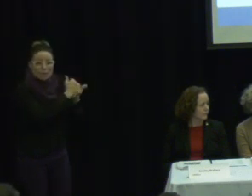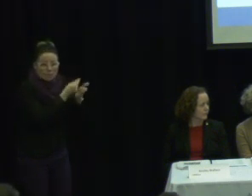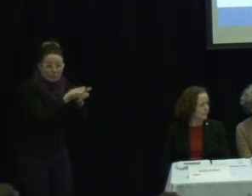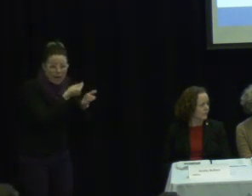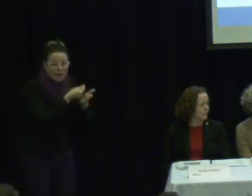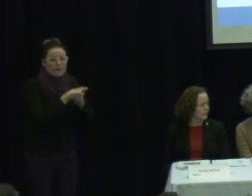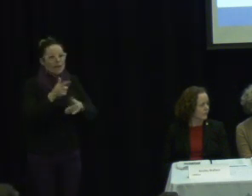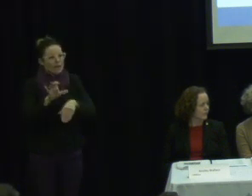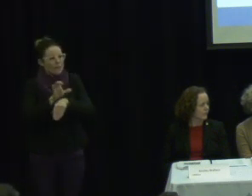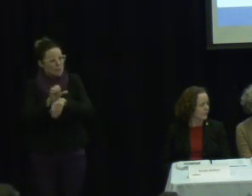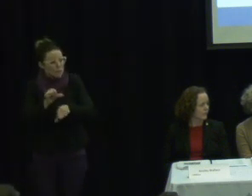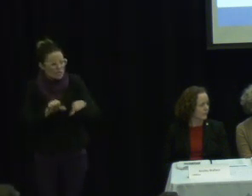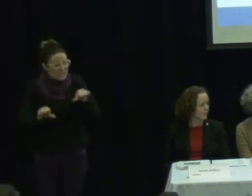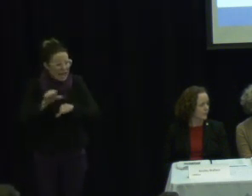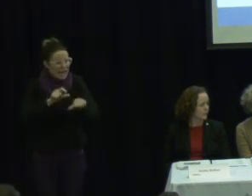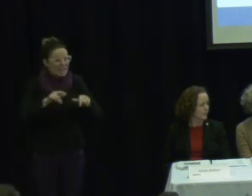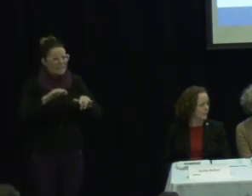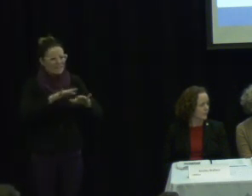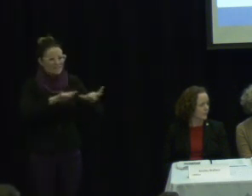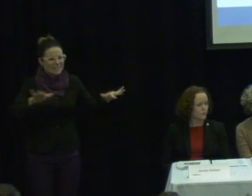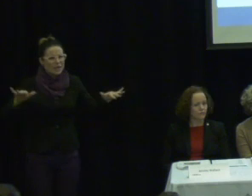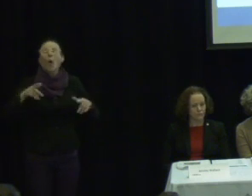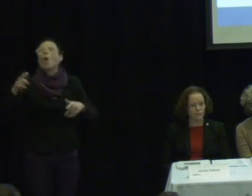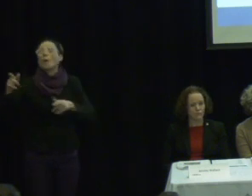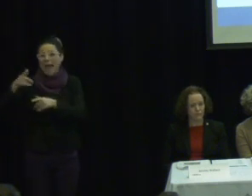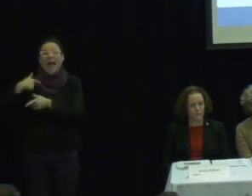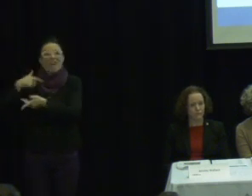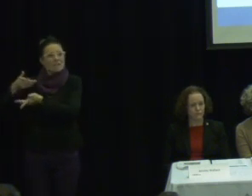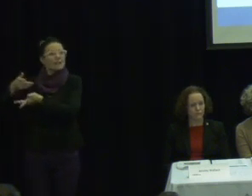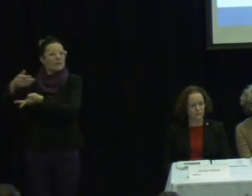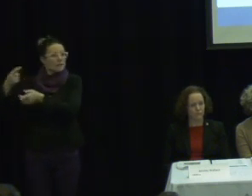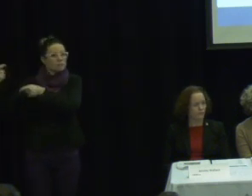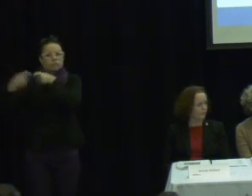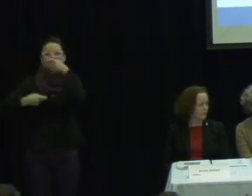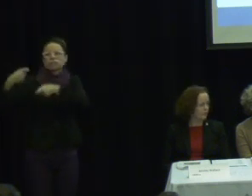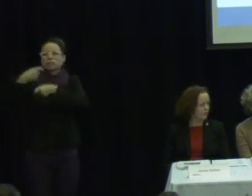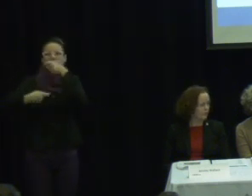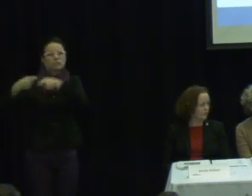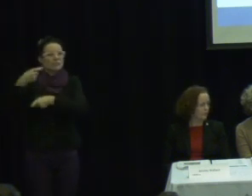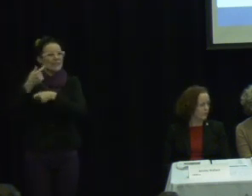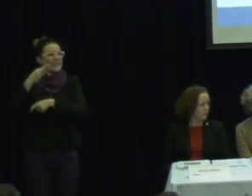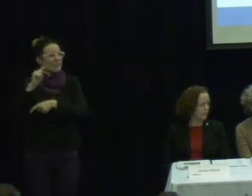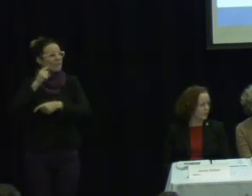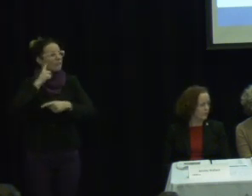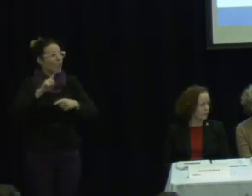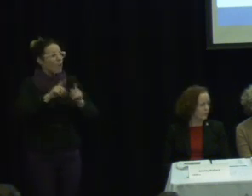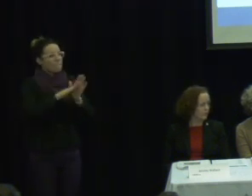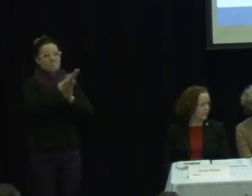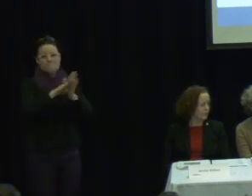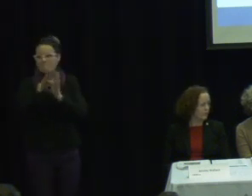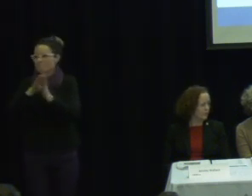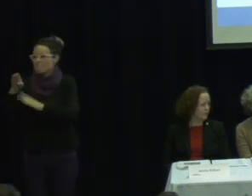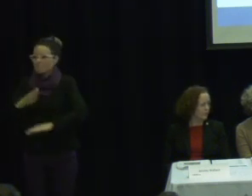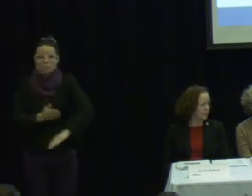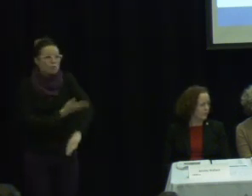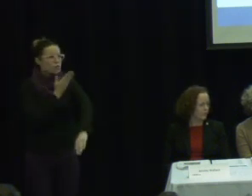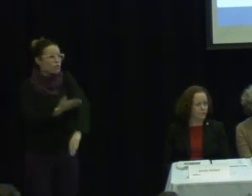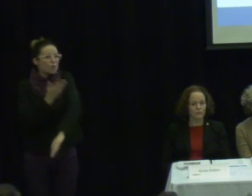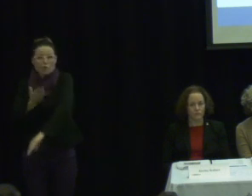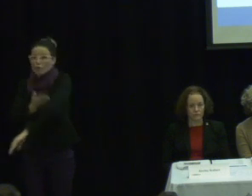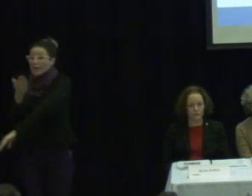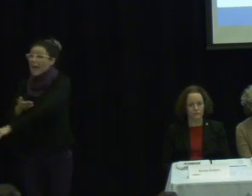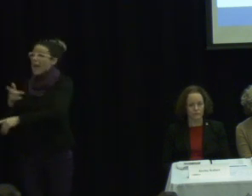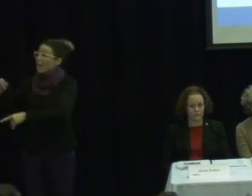computer science, those million-dollar gifts add up fast, and that is a great indication that there's faith in the university from other